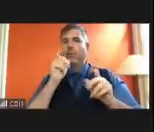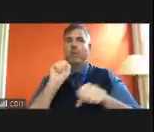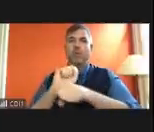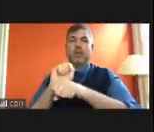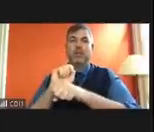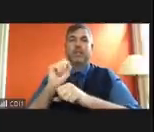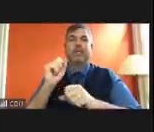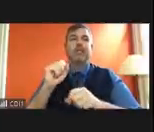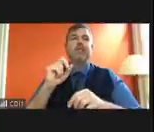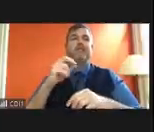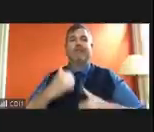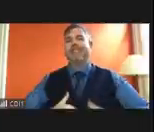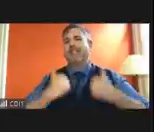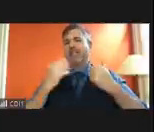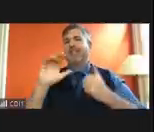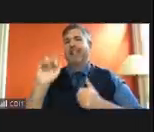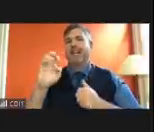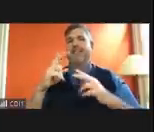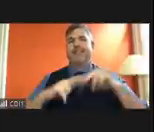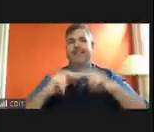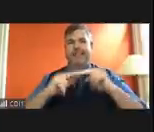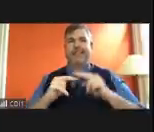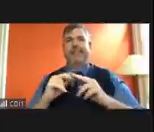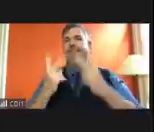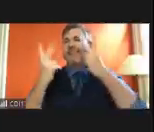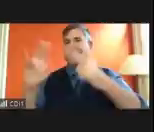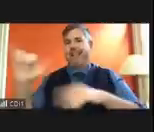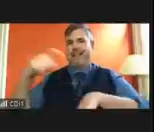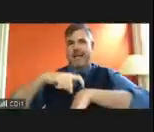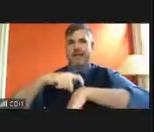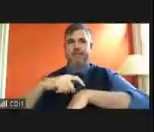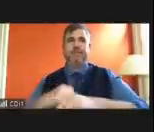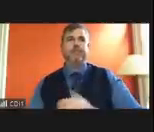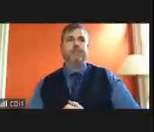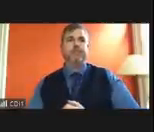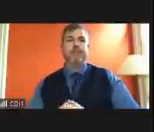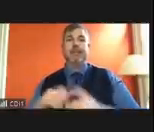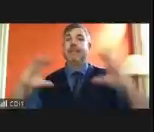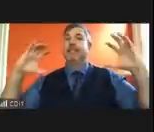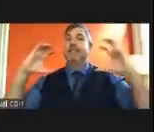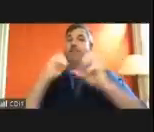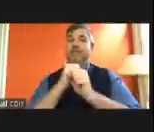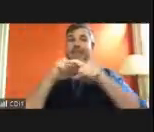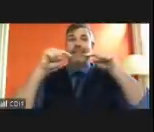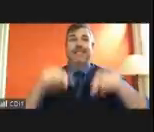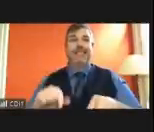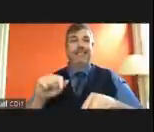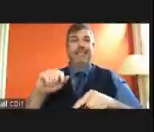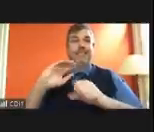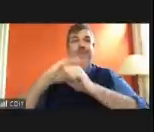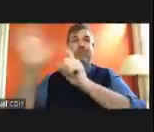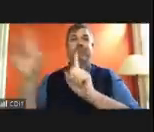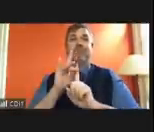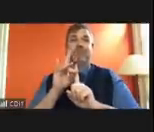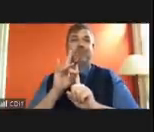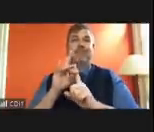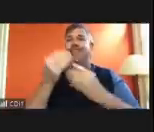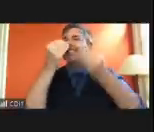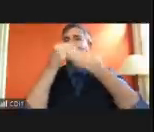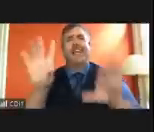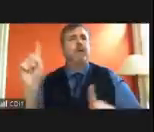in summary, this virus really respects no institutional boundaries, and we need to work